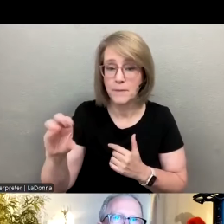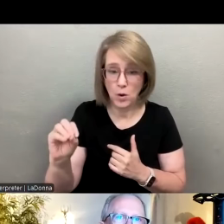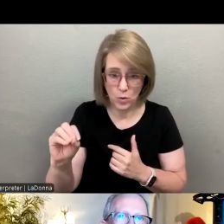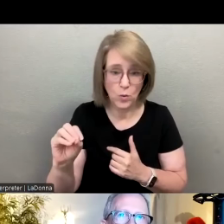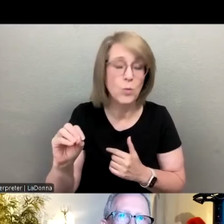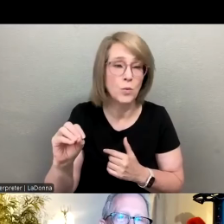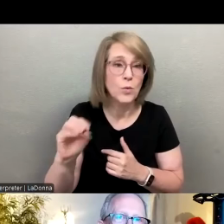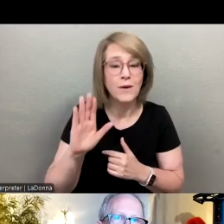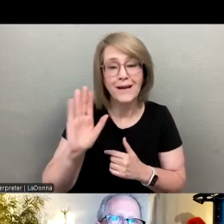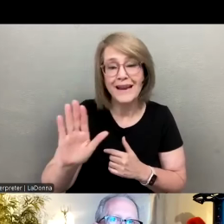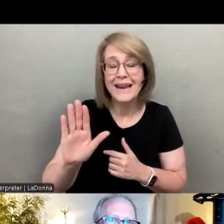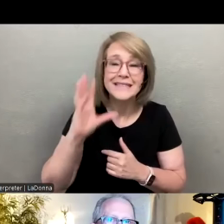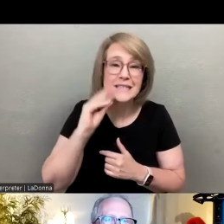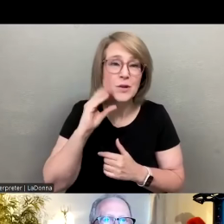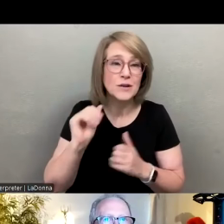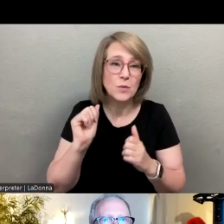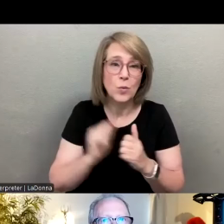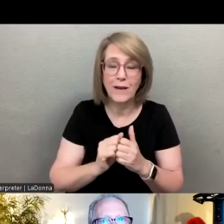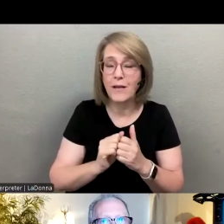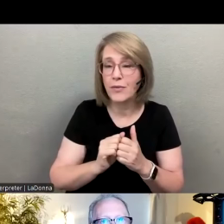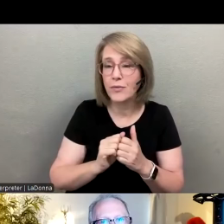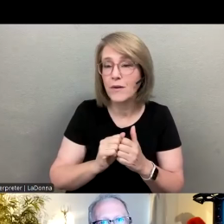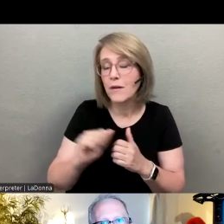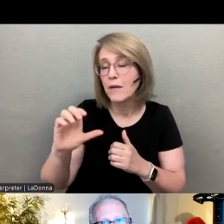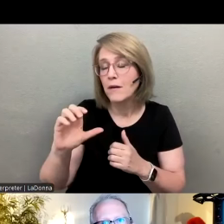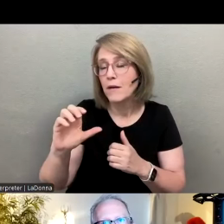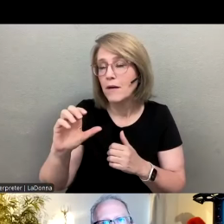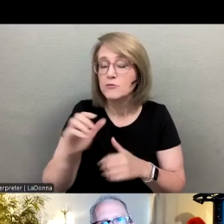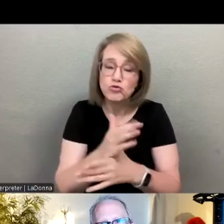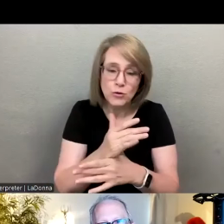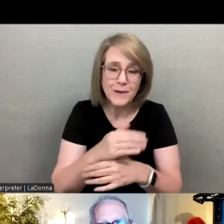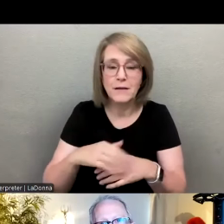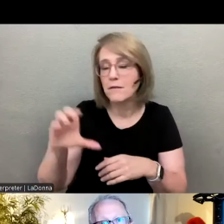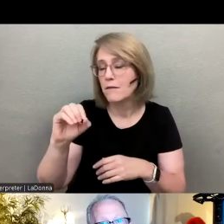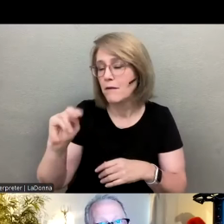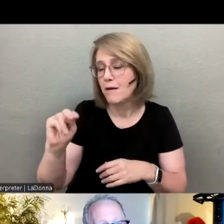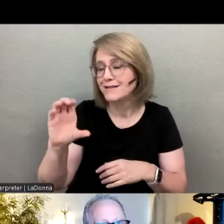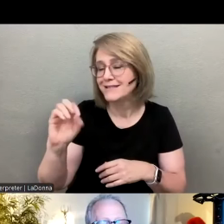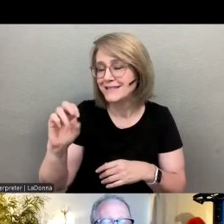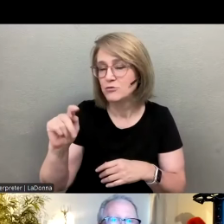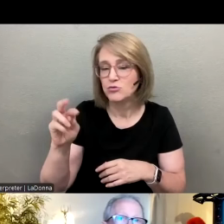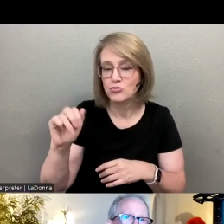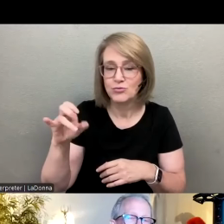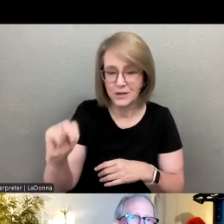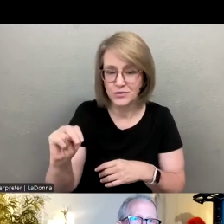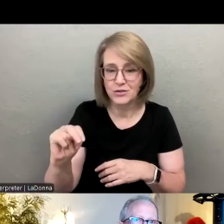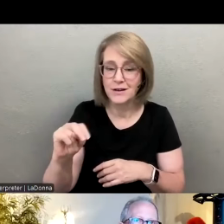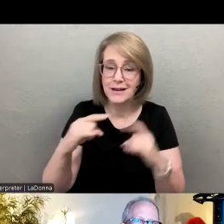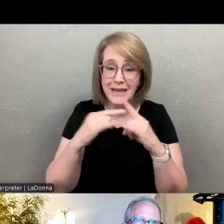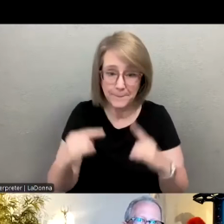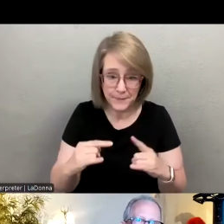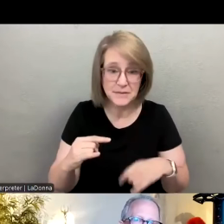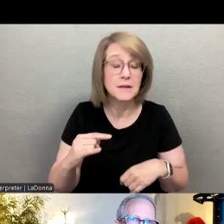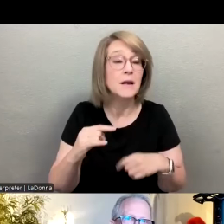his experience in Auschwitz. And when William Styron gave a lecture about his death and the fact that it had been ruled